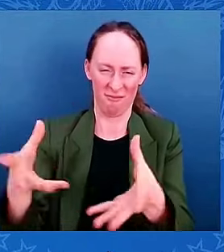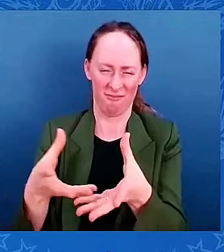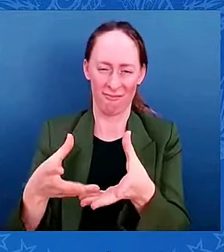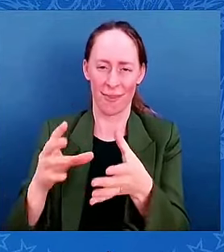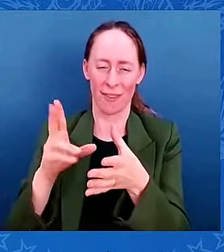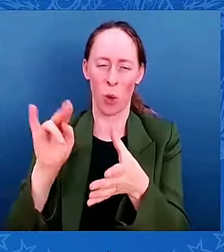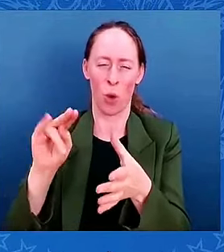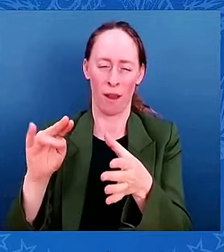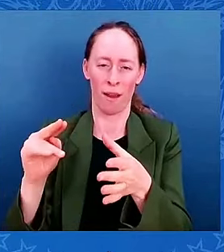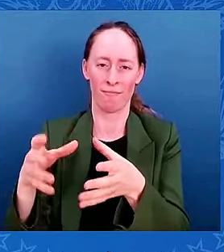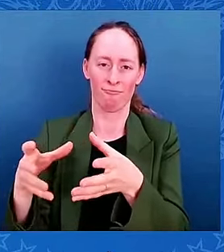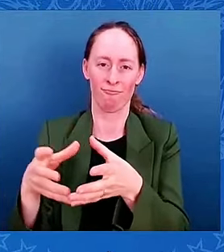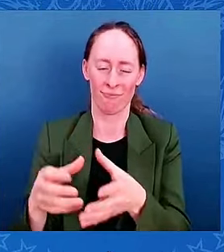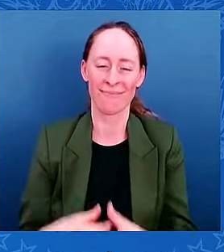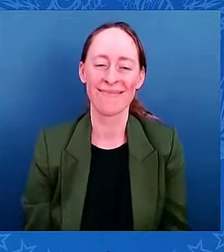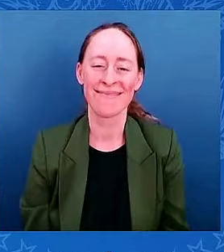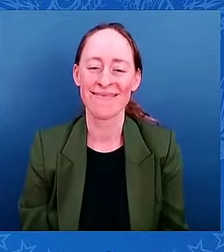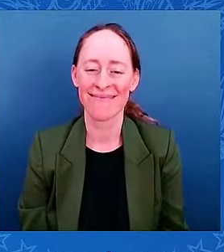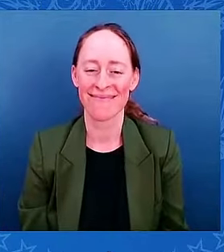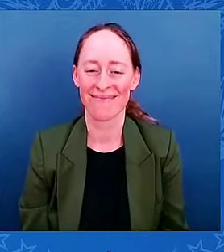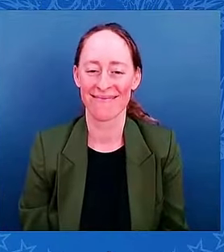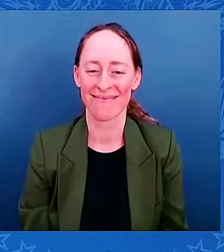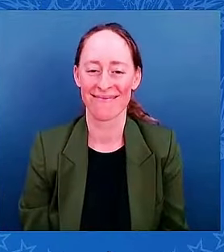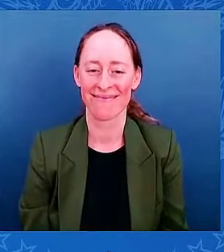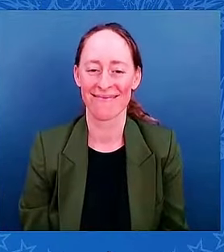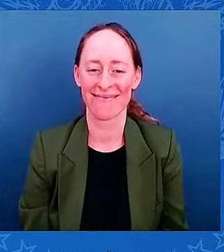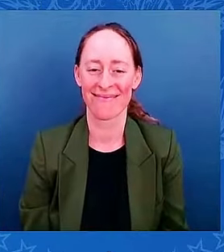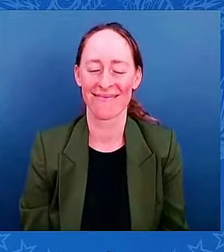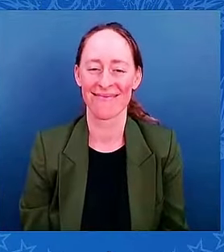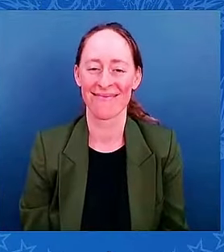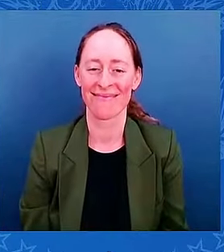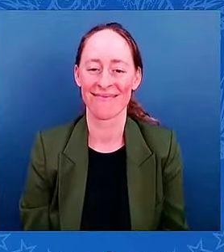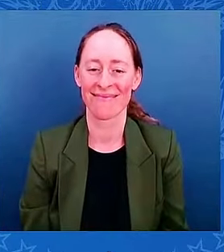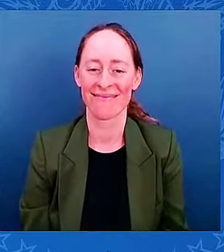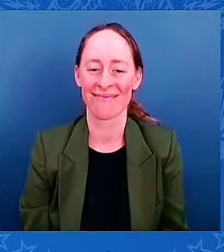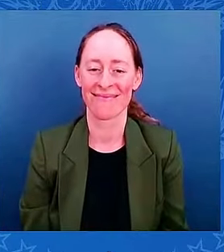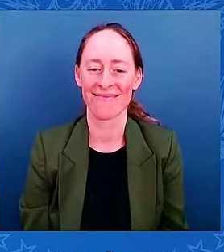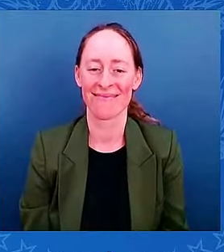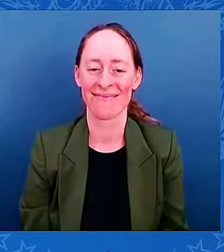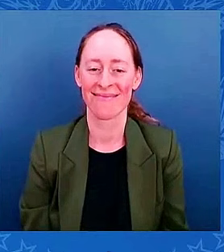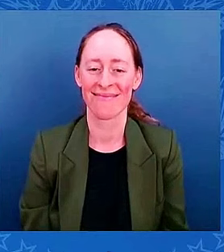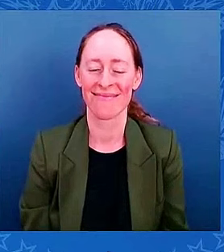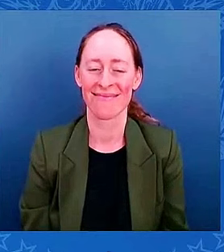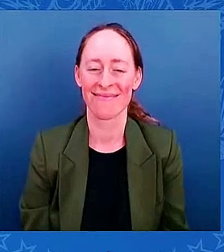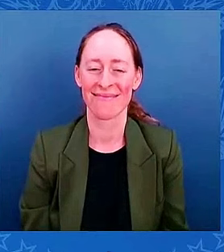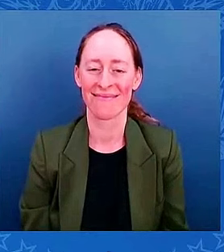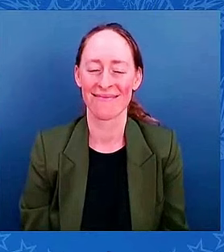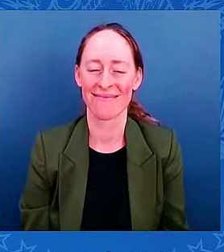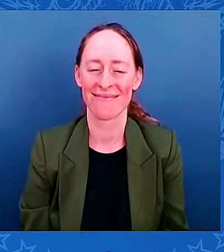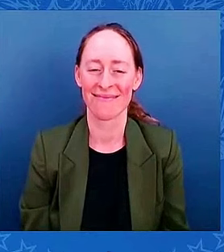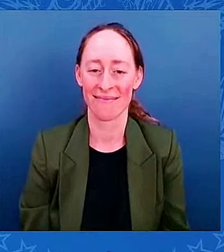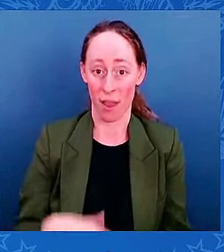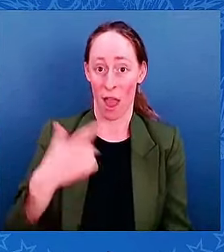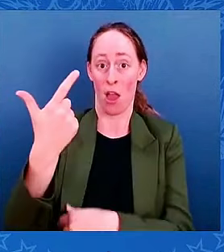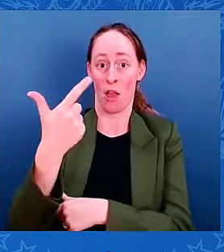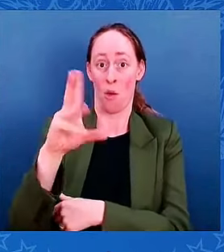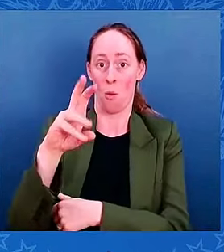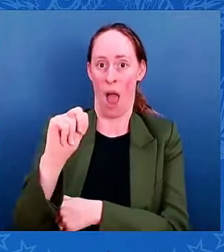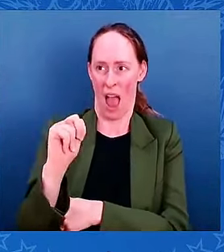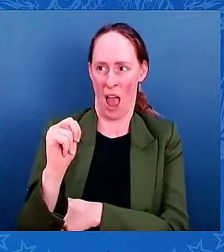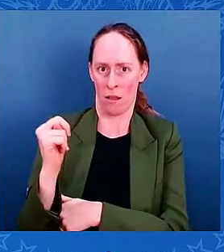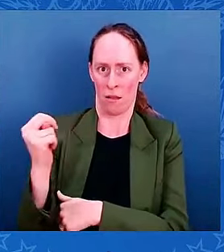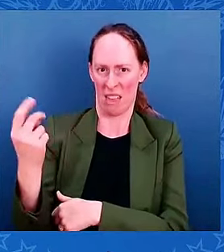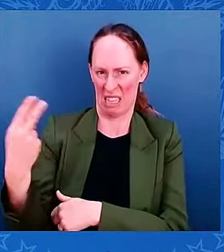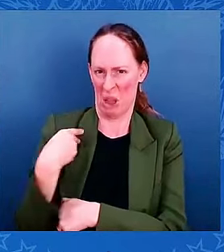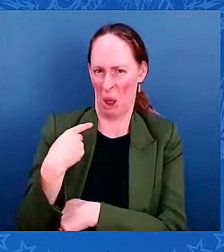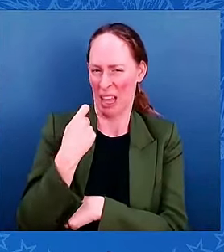Well, by the way, we're talking about Gwen and I on the plane. She flew out with me. You know, I've heard the word, my dad